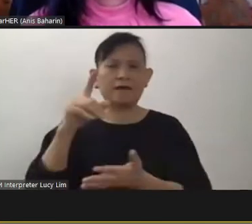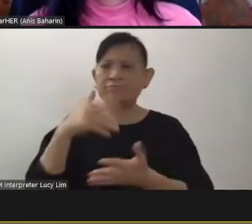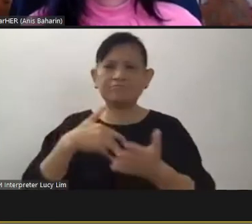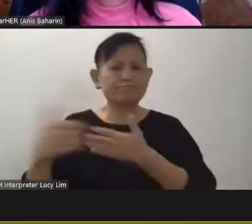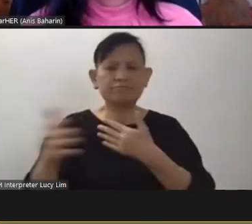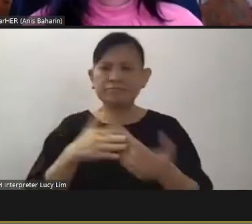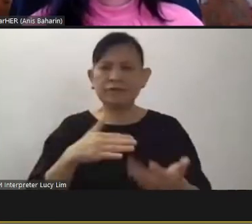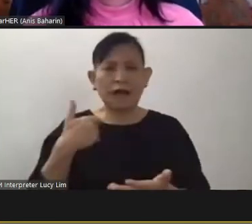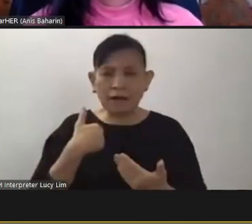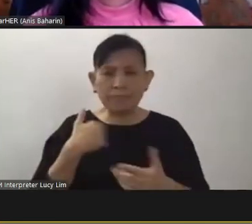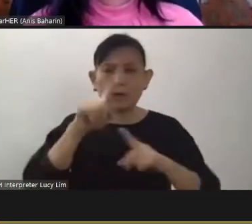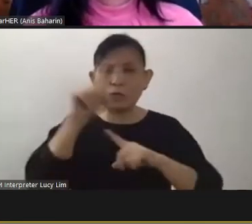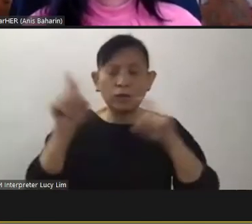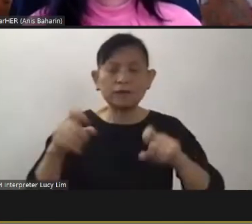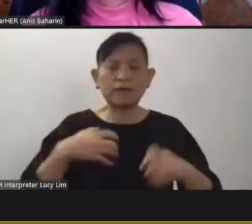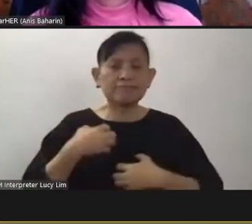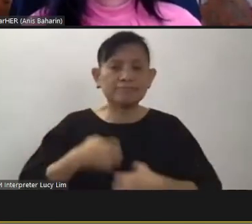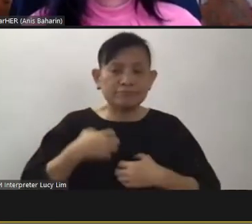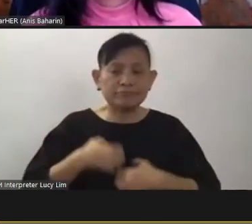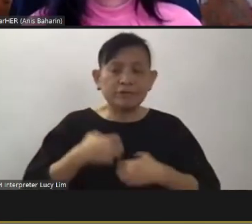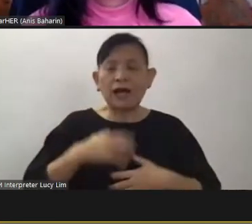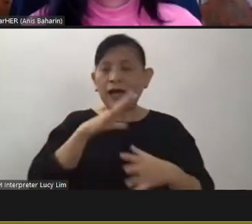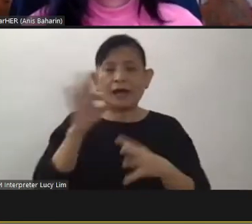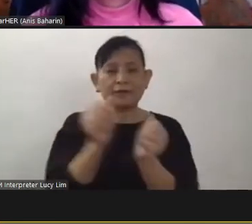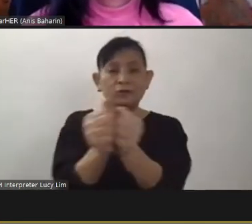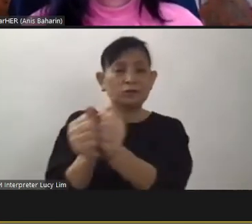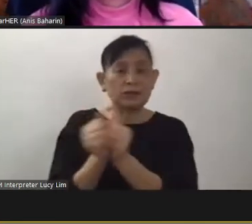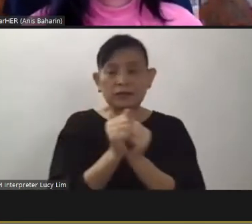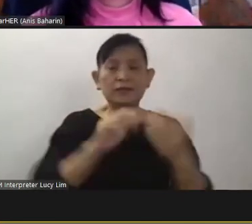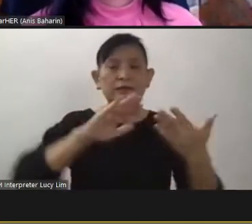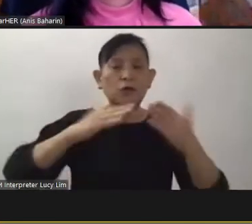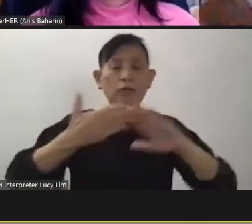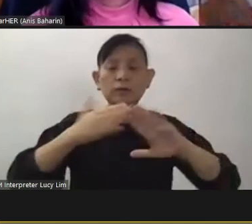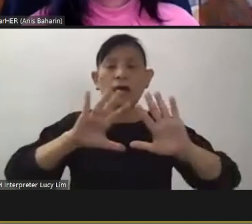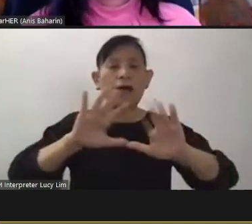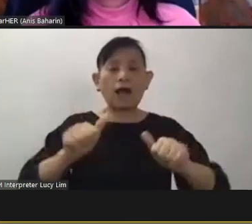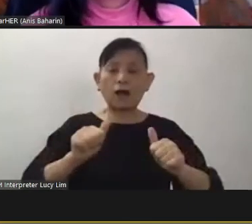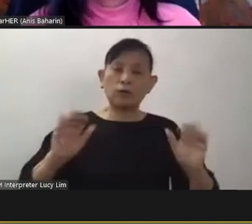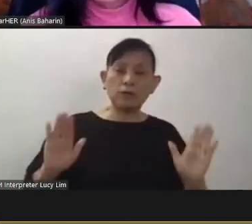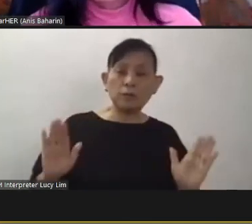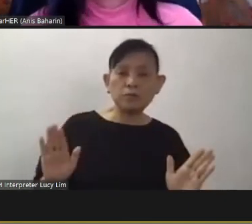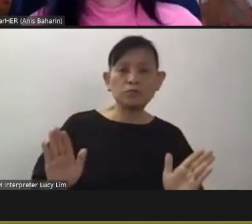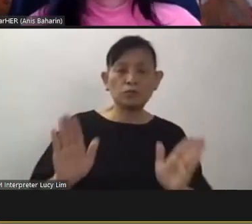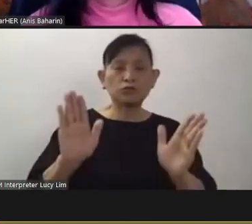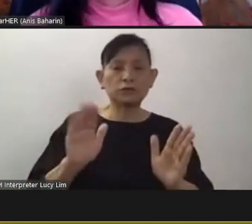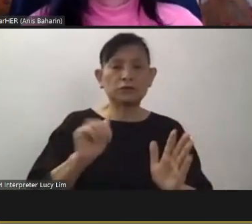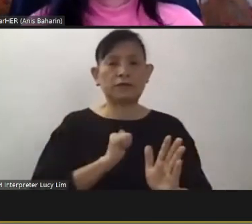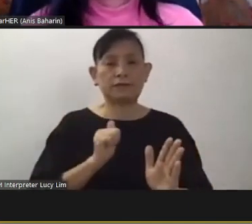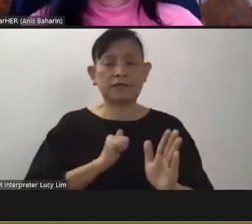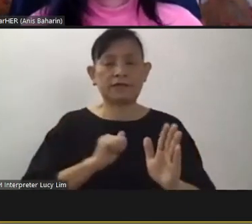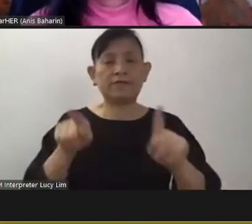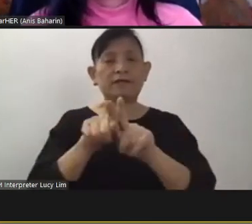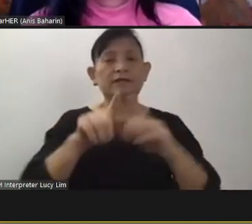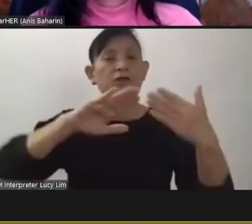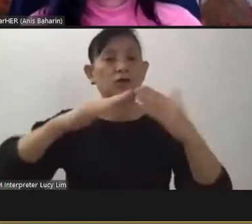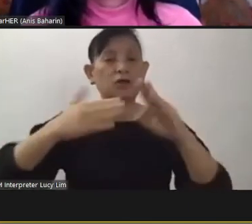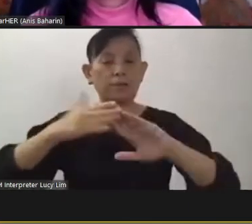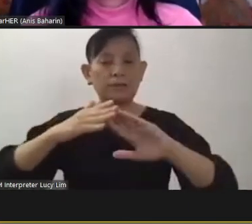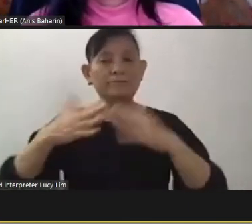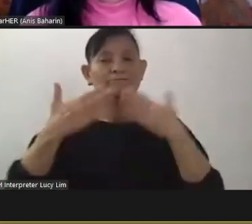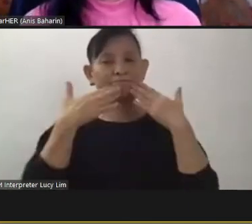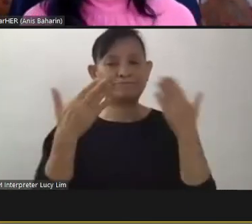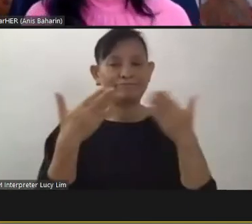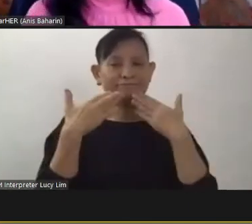well as come together as a community to figure out how do we move forward as a community. So thank you,